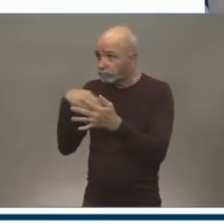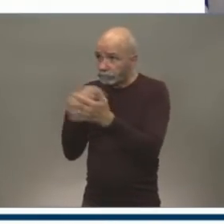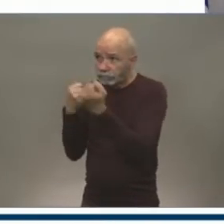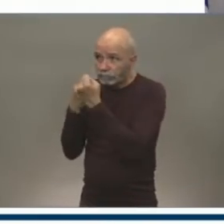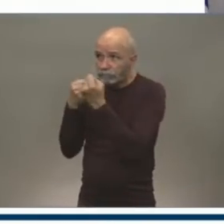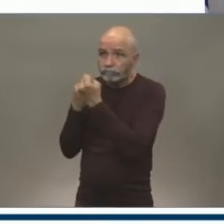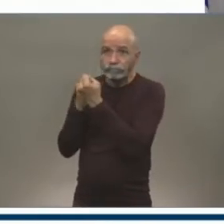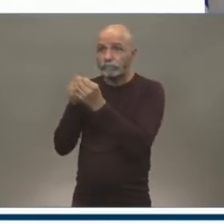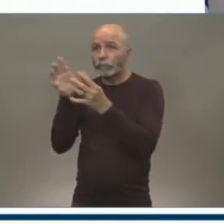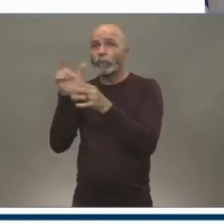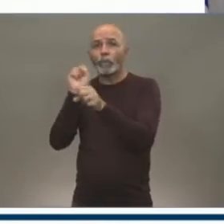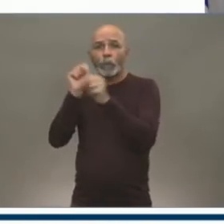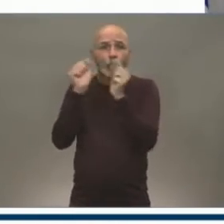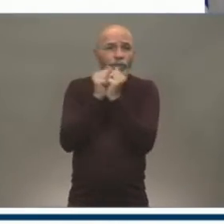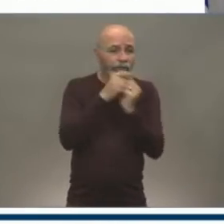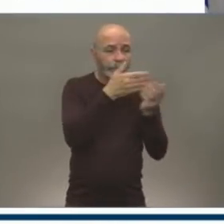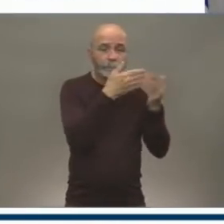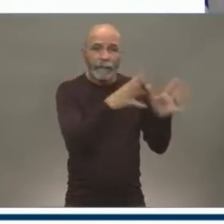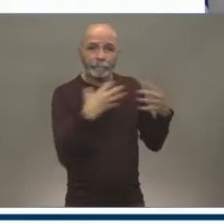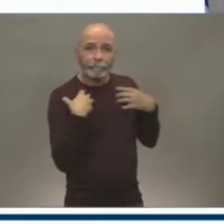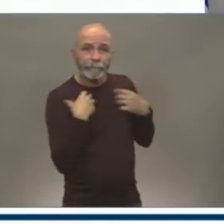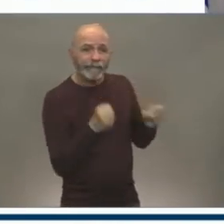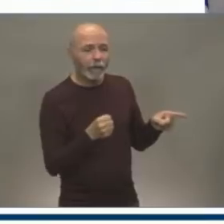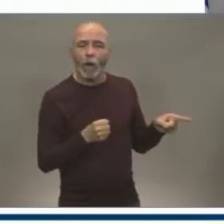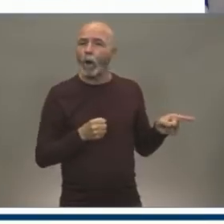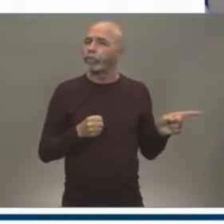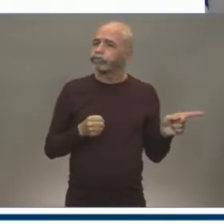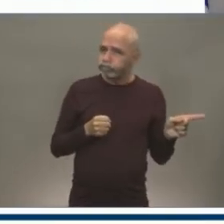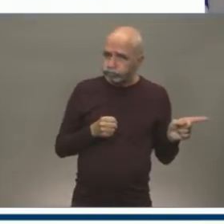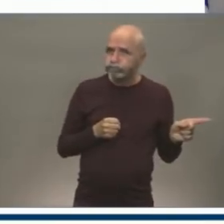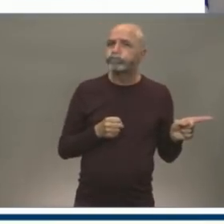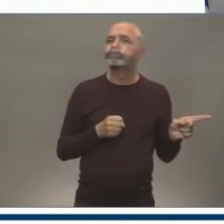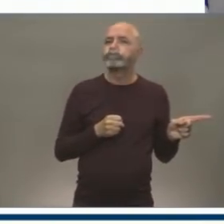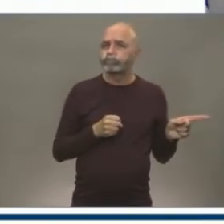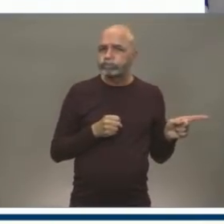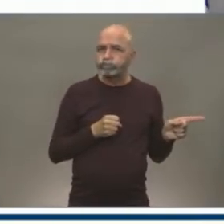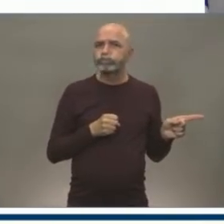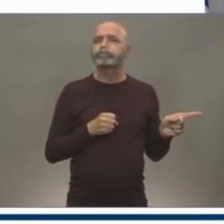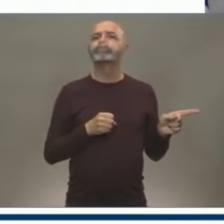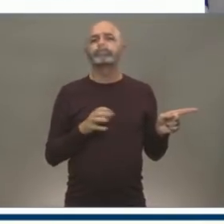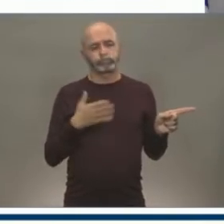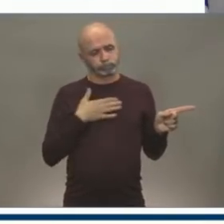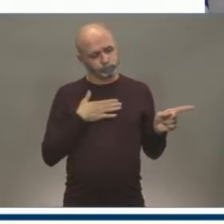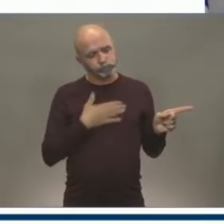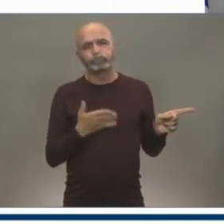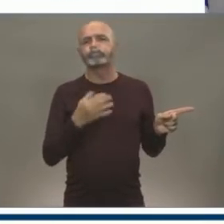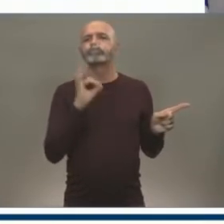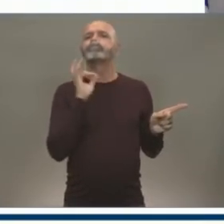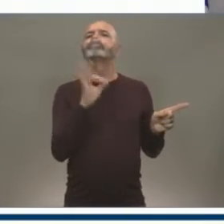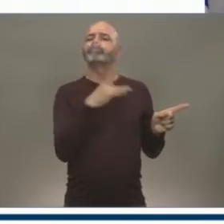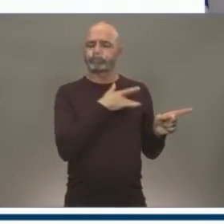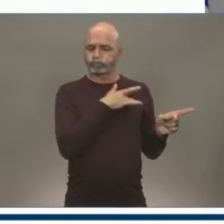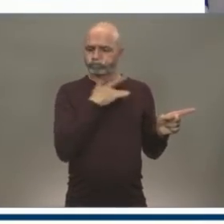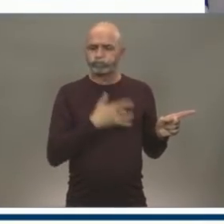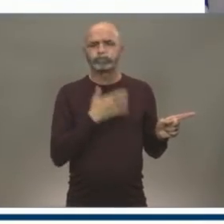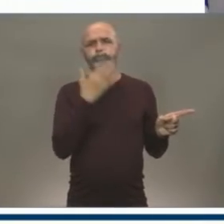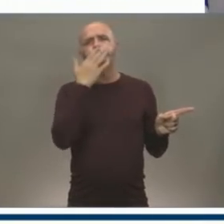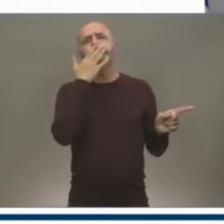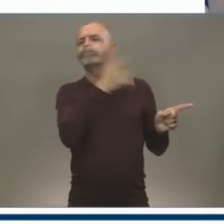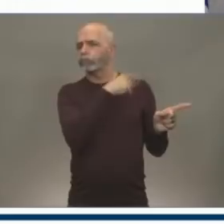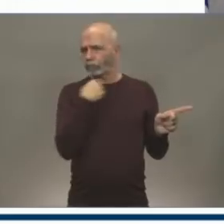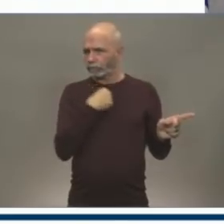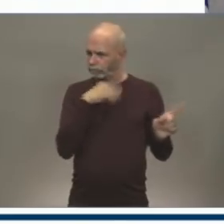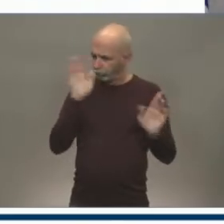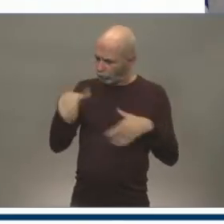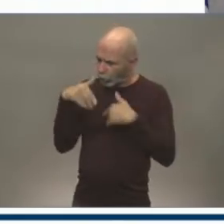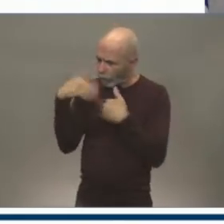support that they require, and the Atlantic Command was very gracious and generous and just offered to provide any